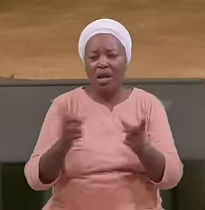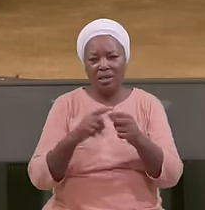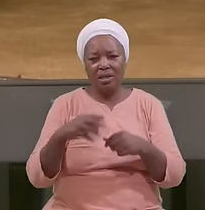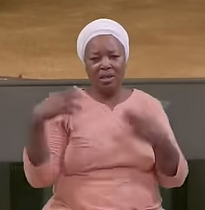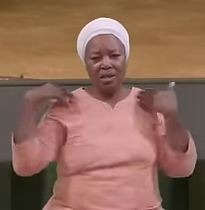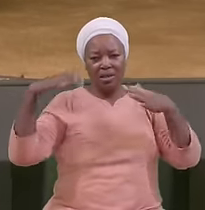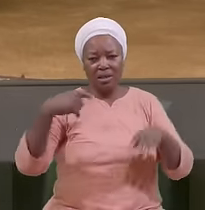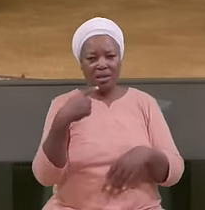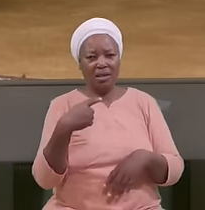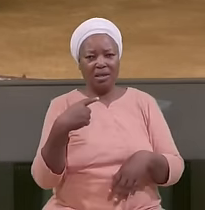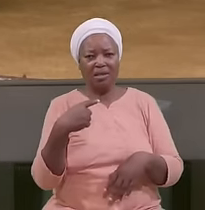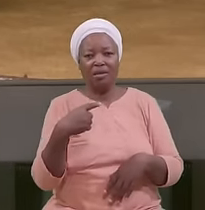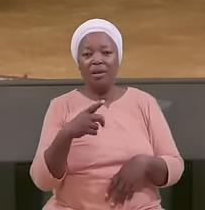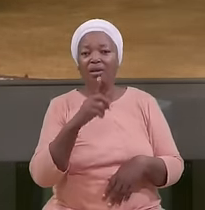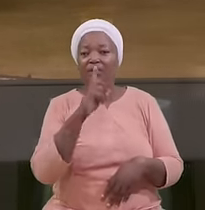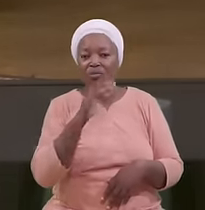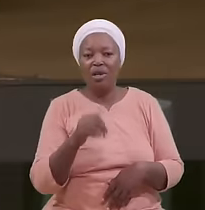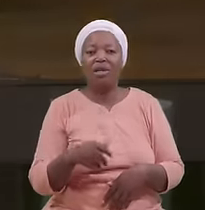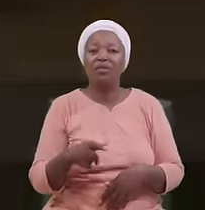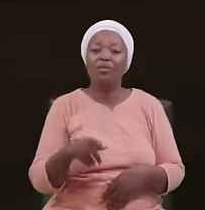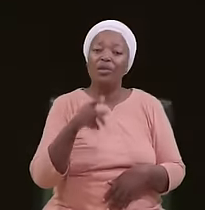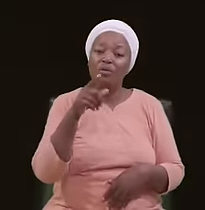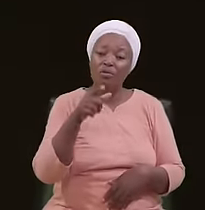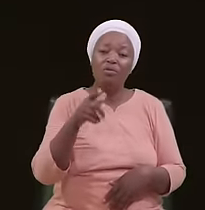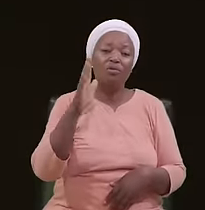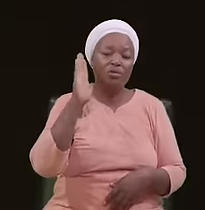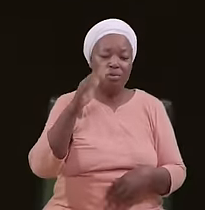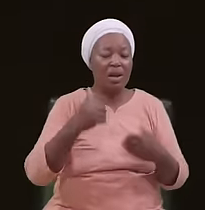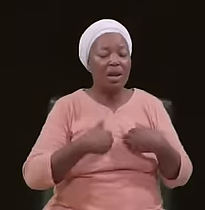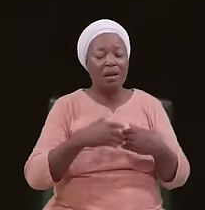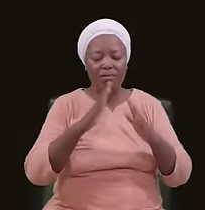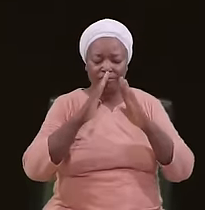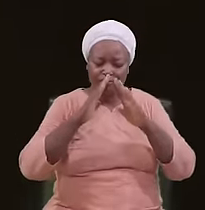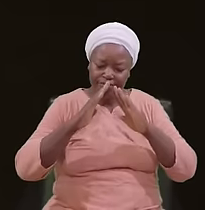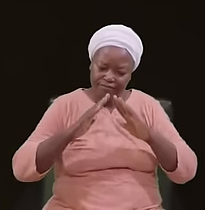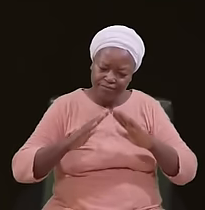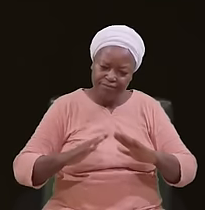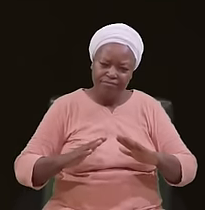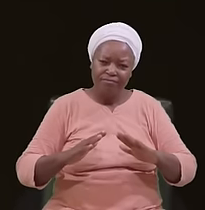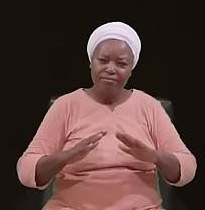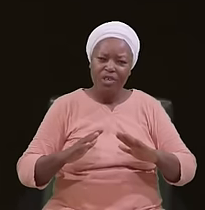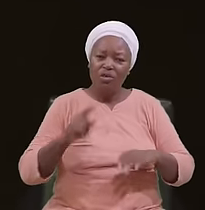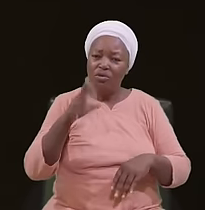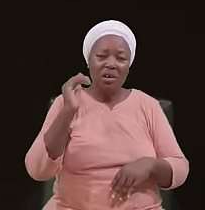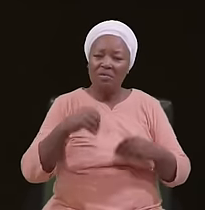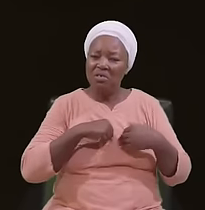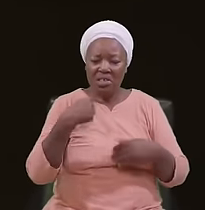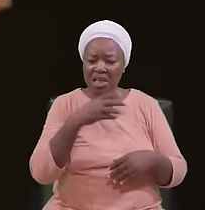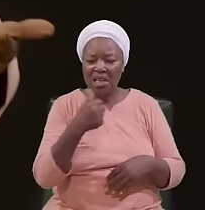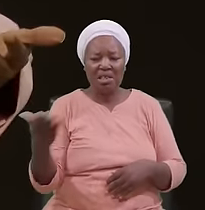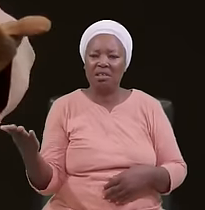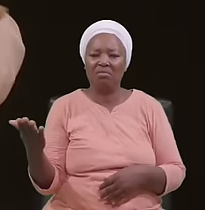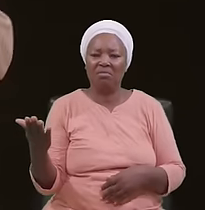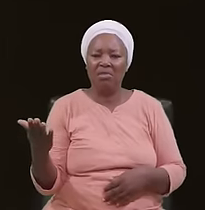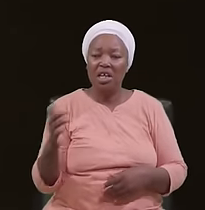said, really, you should have kept quiet. You shouldn't have said anything. If you had